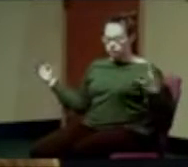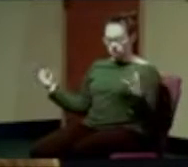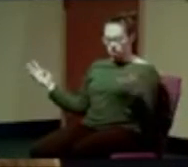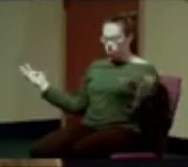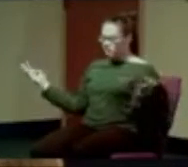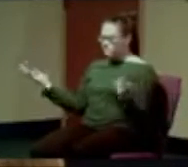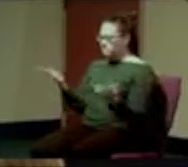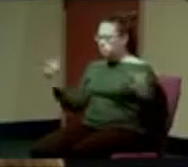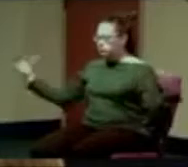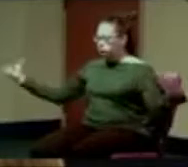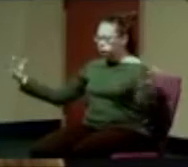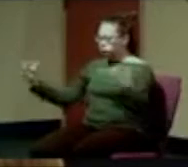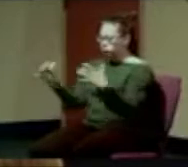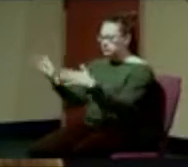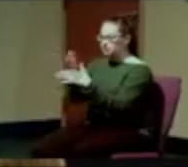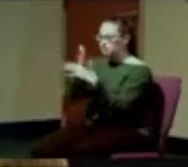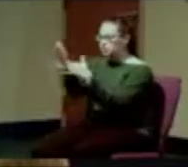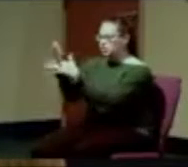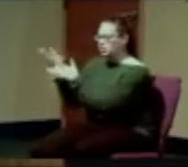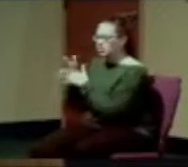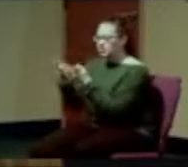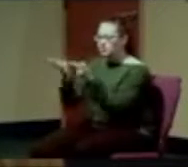the exact same thing,